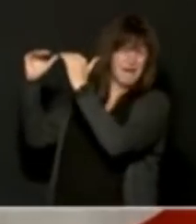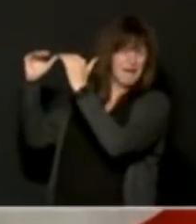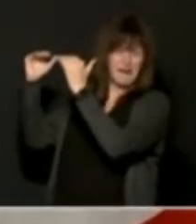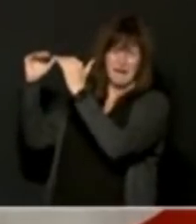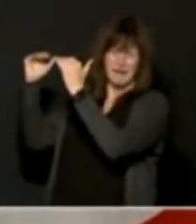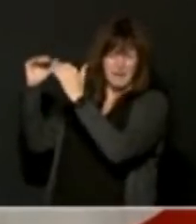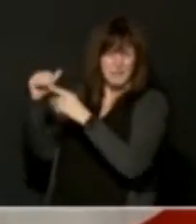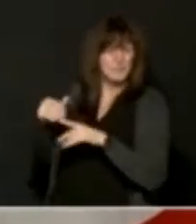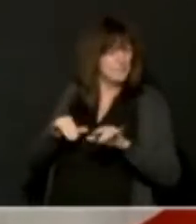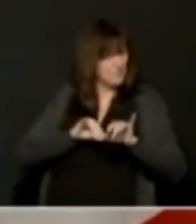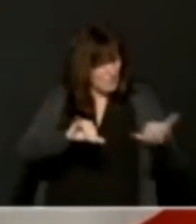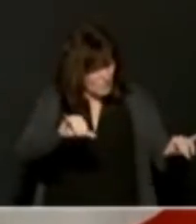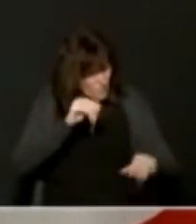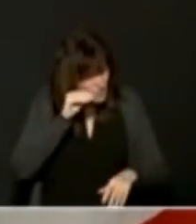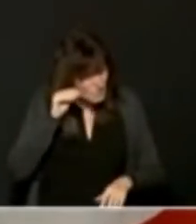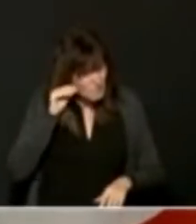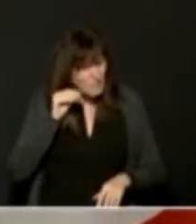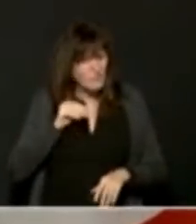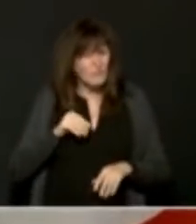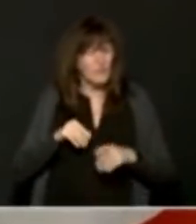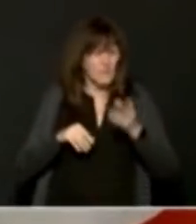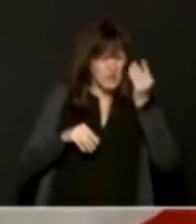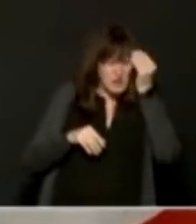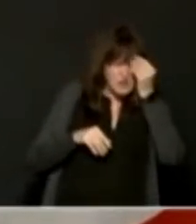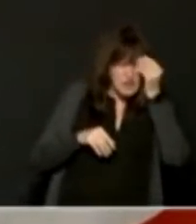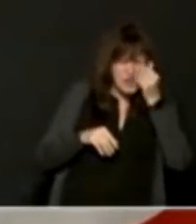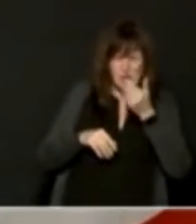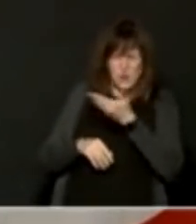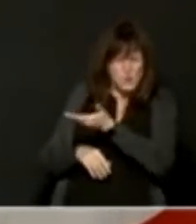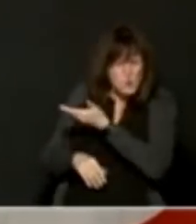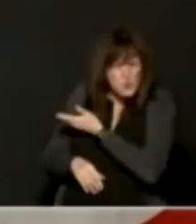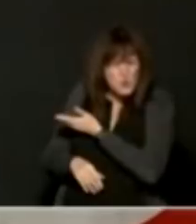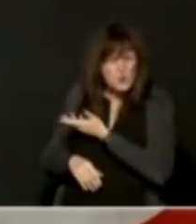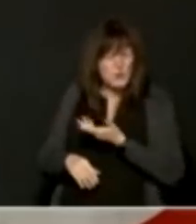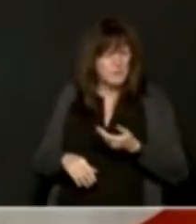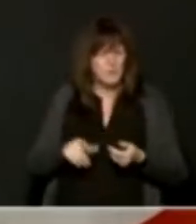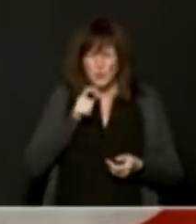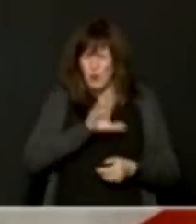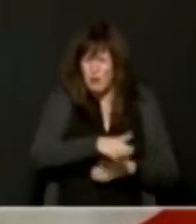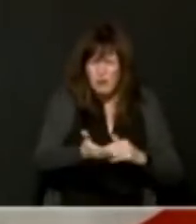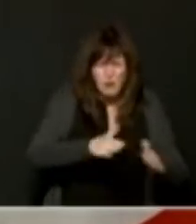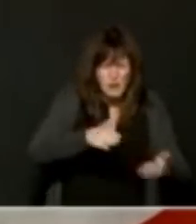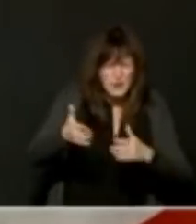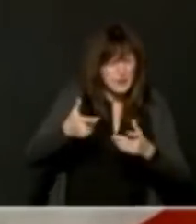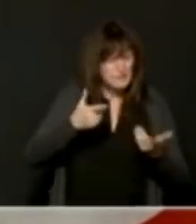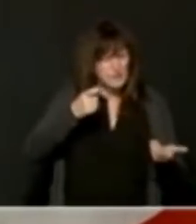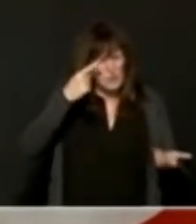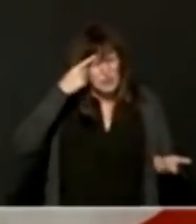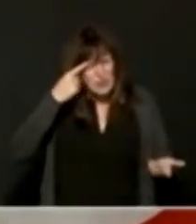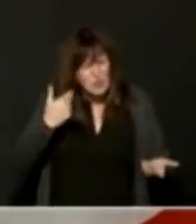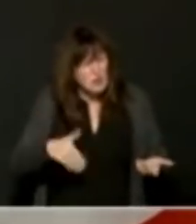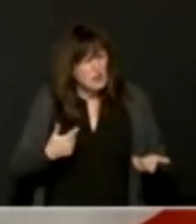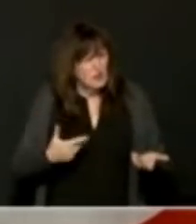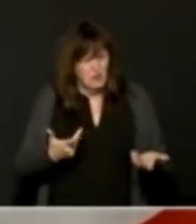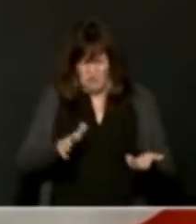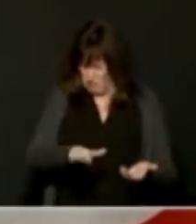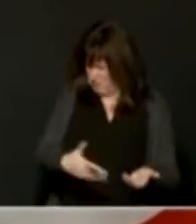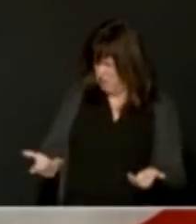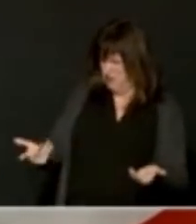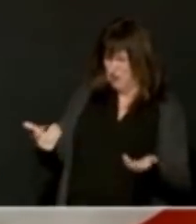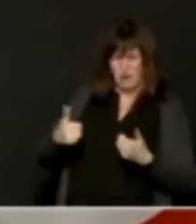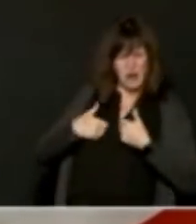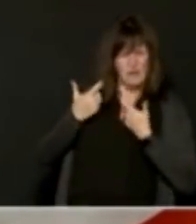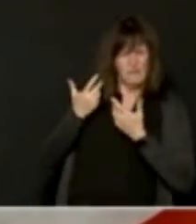those individuals who have lost their lives and about those receiving treatment in hospital, some of whom are gravely